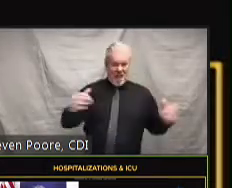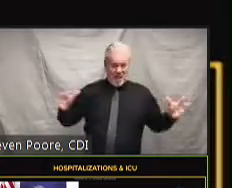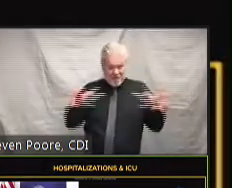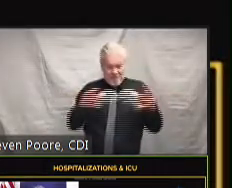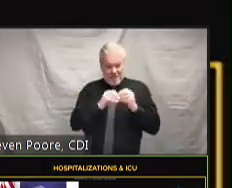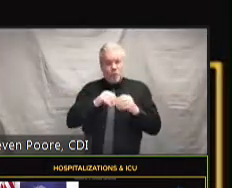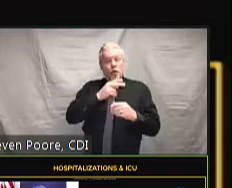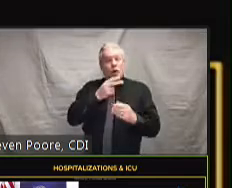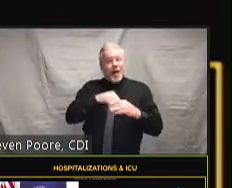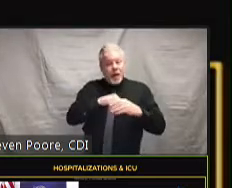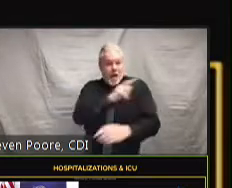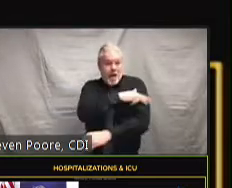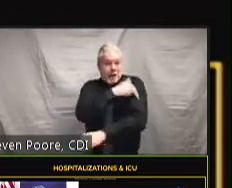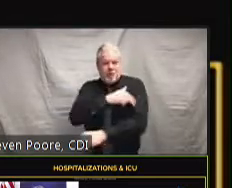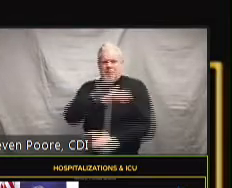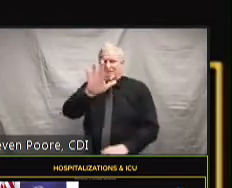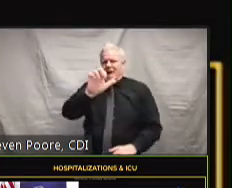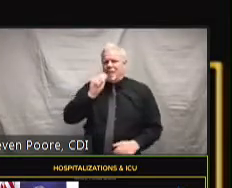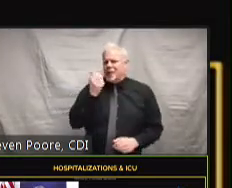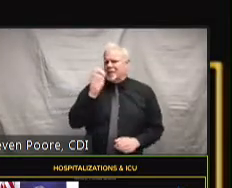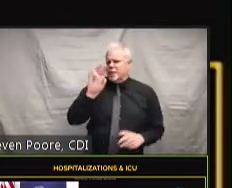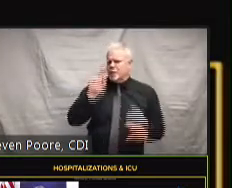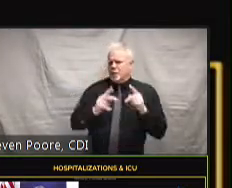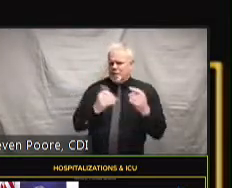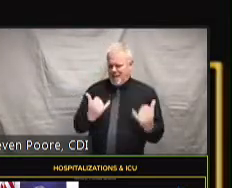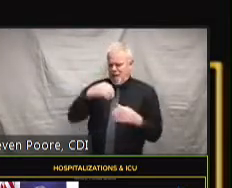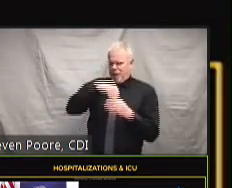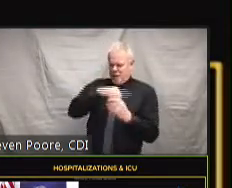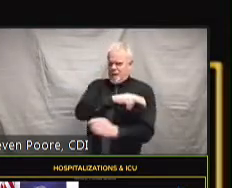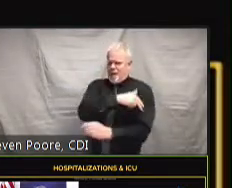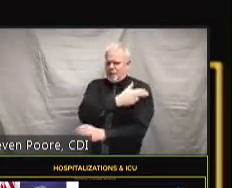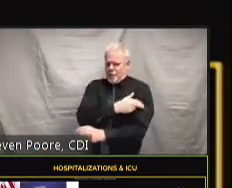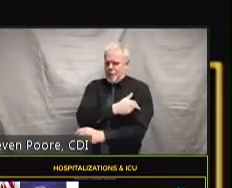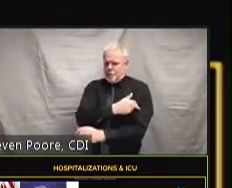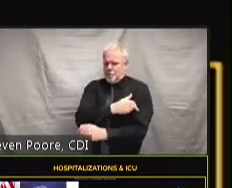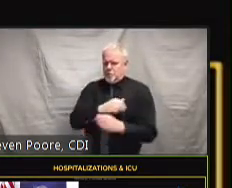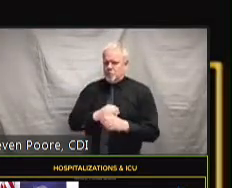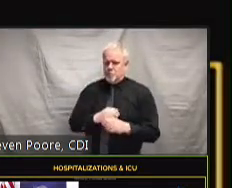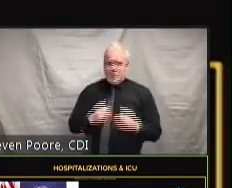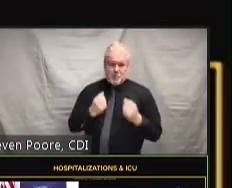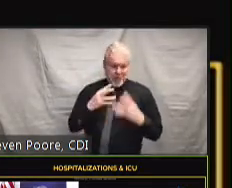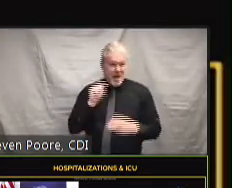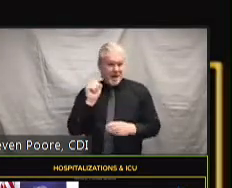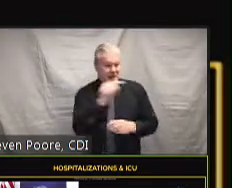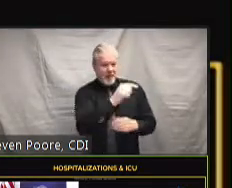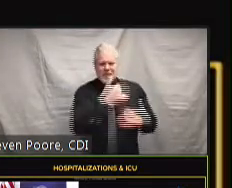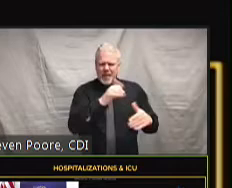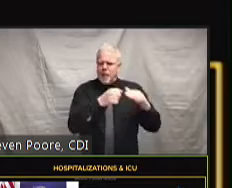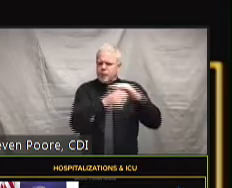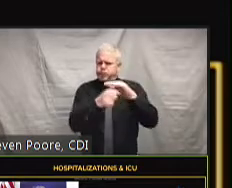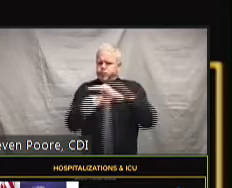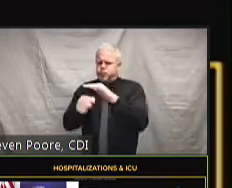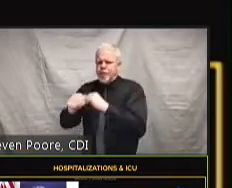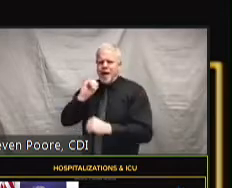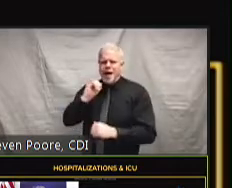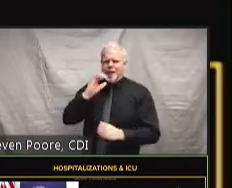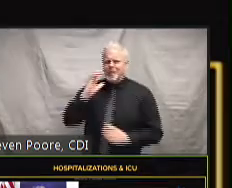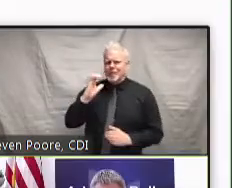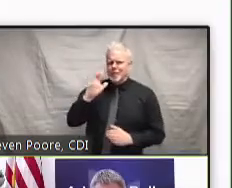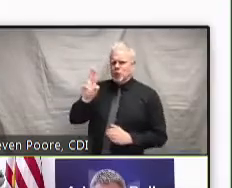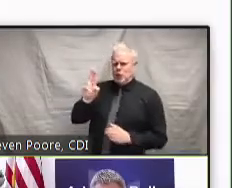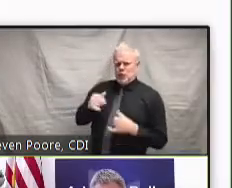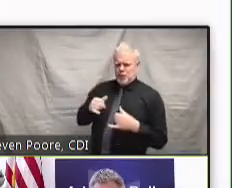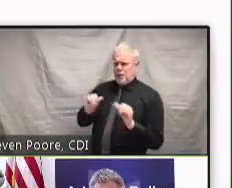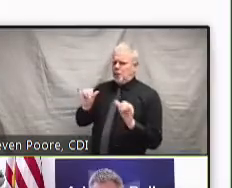and 134 in the ICU just last week. So that trend is still continuing down at a pretty remarkable pace